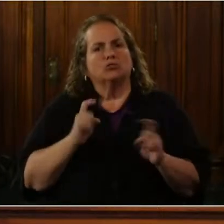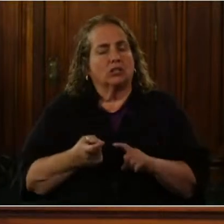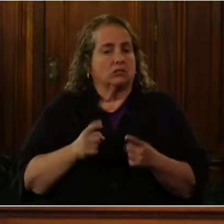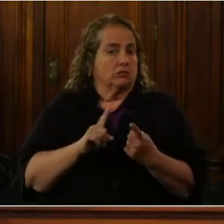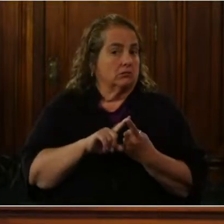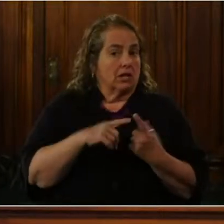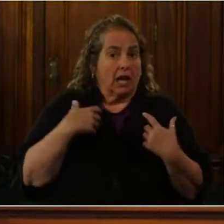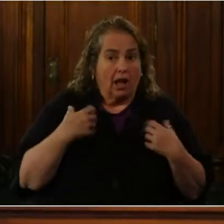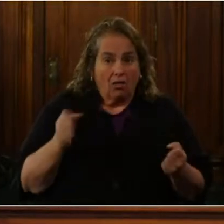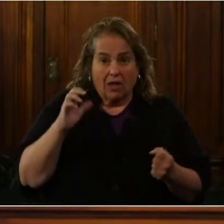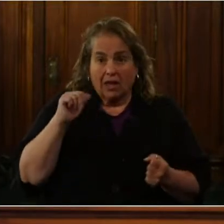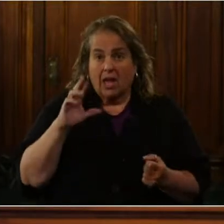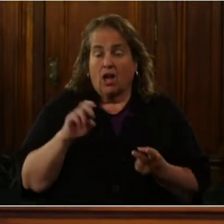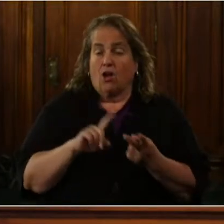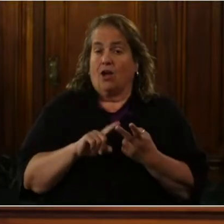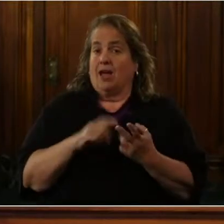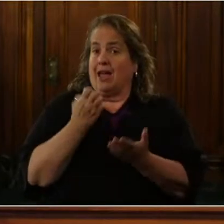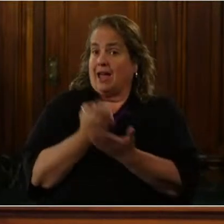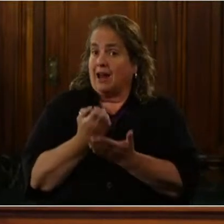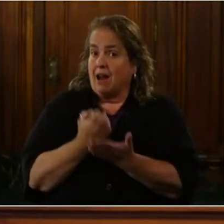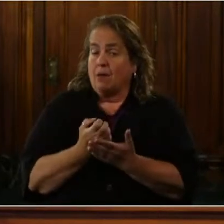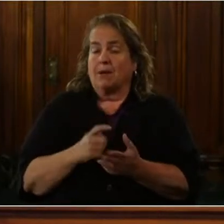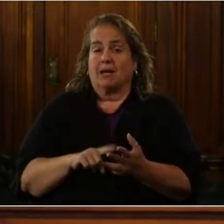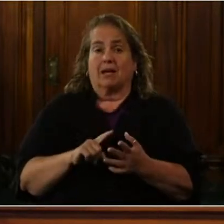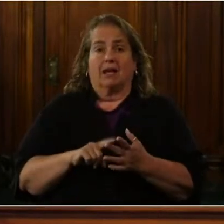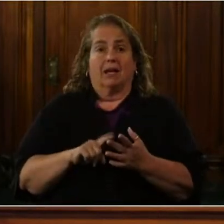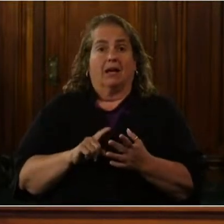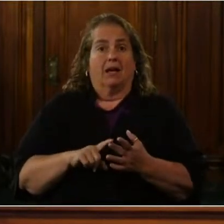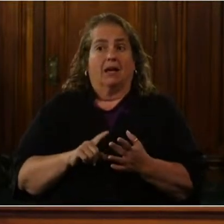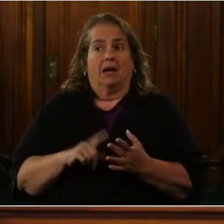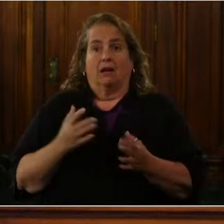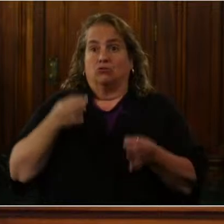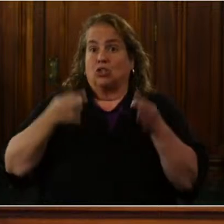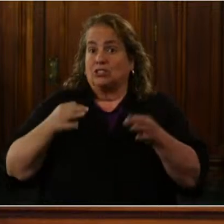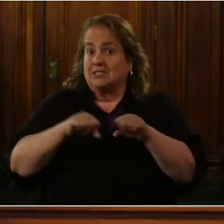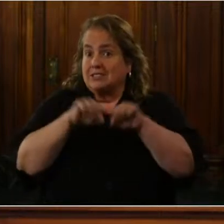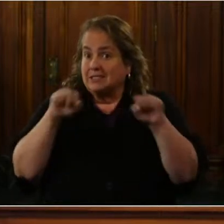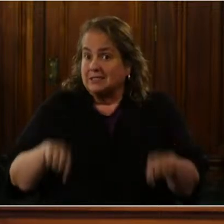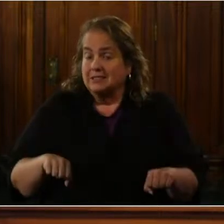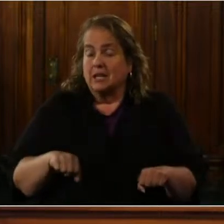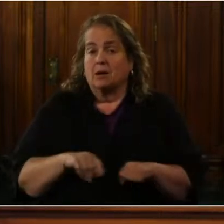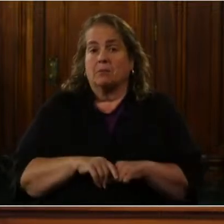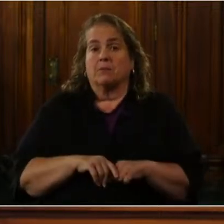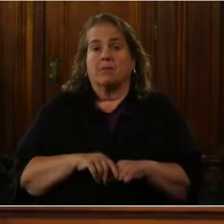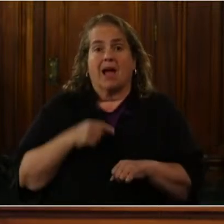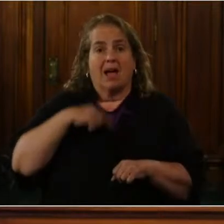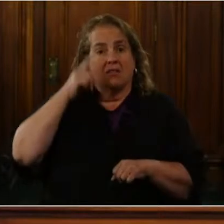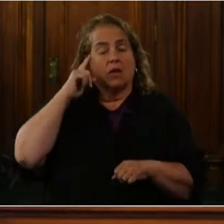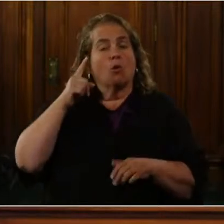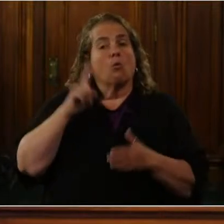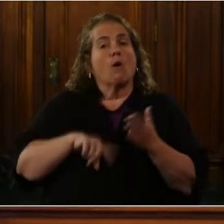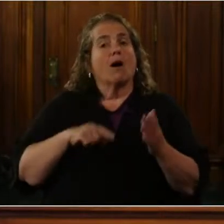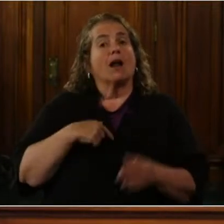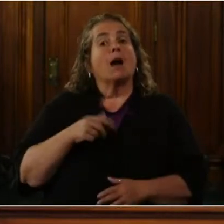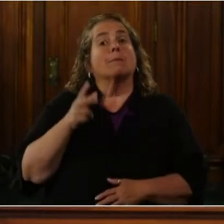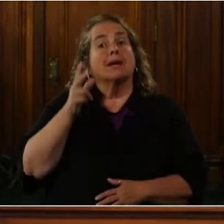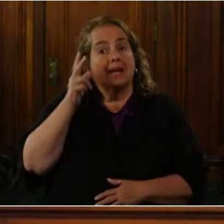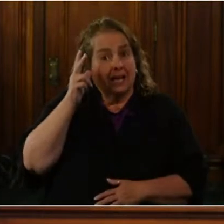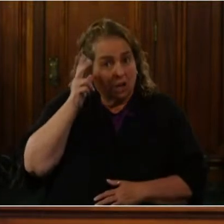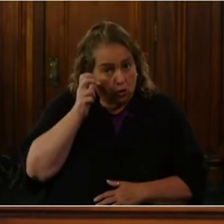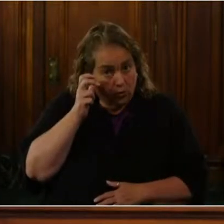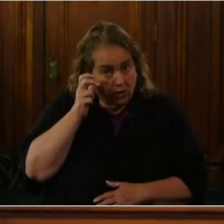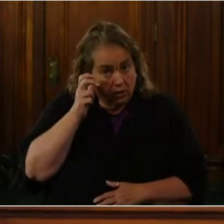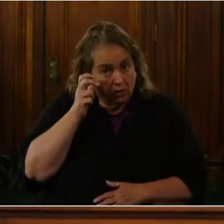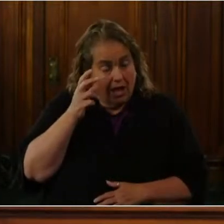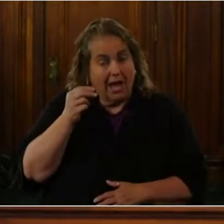care, economic, justice system, and I think that what I'm hearing as I